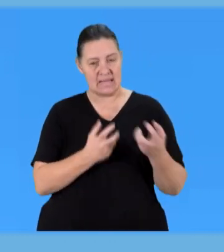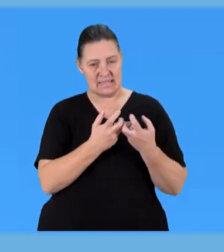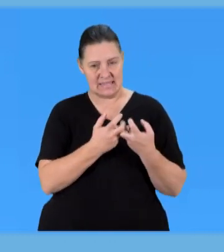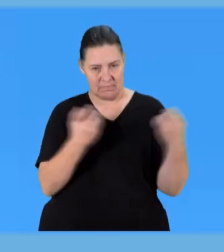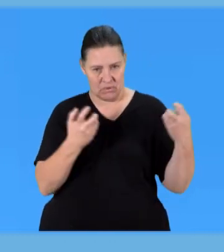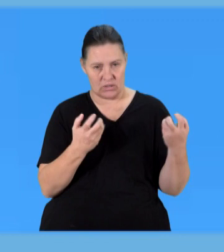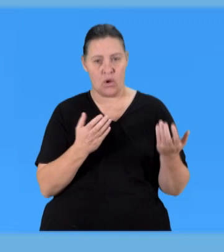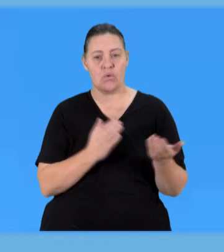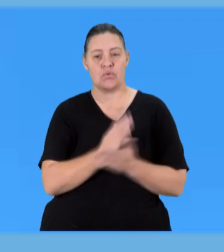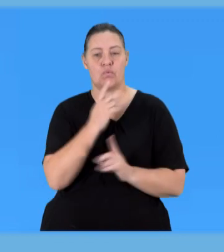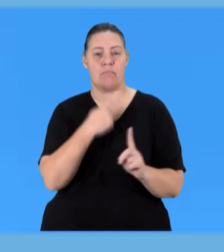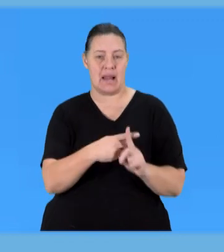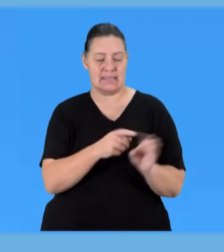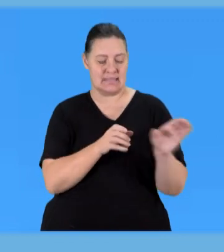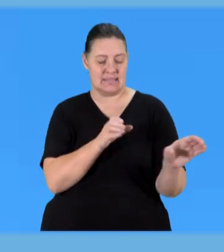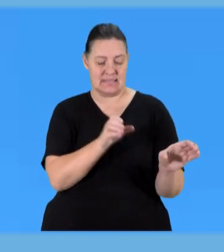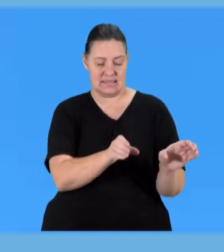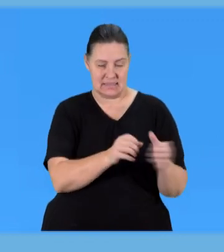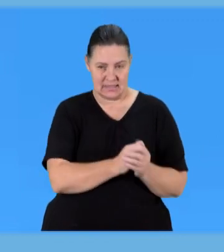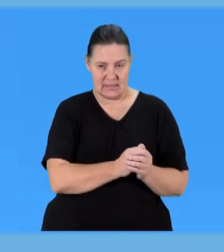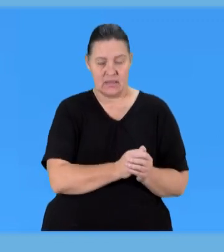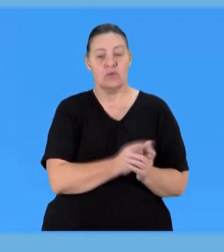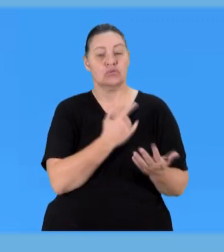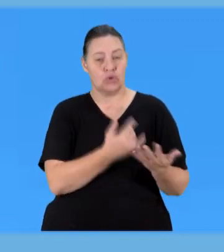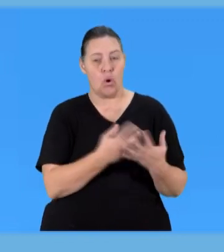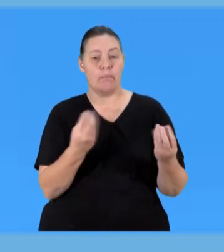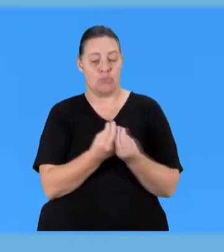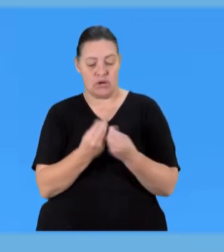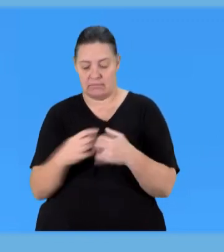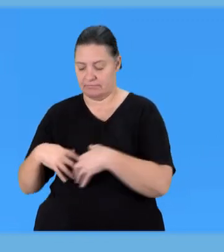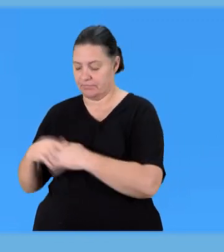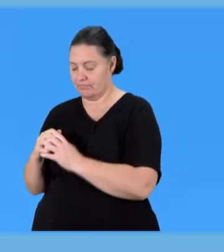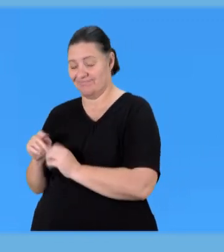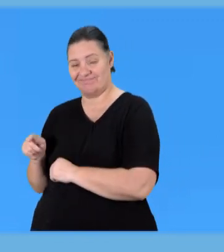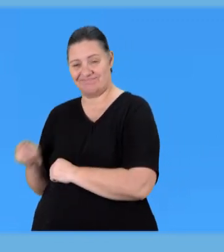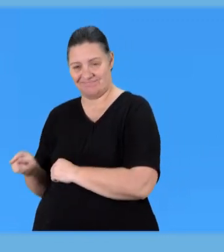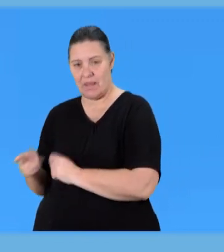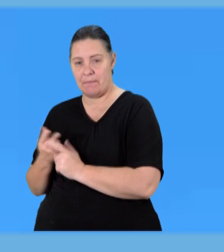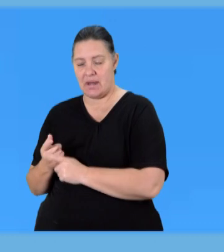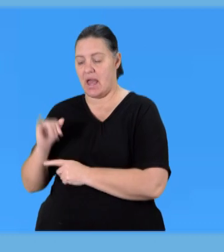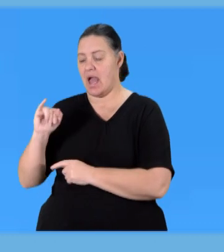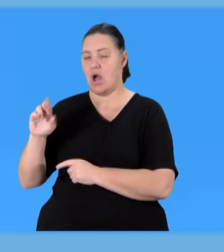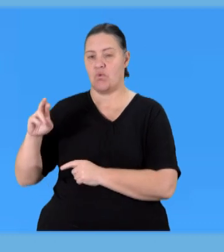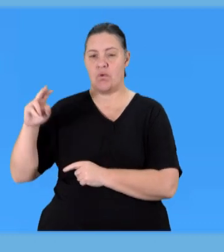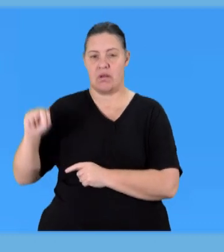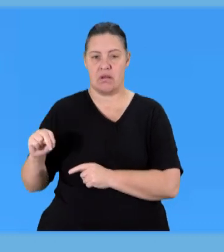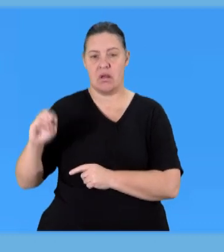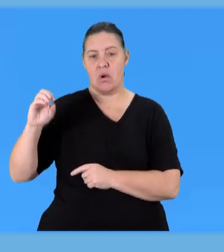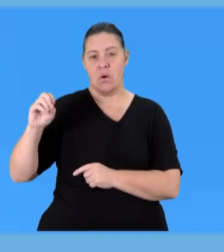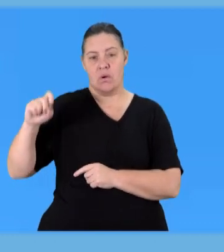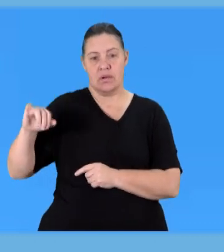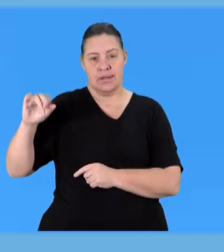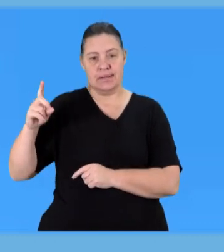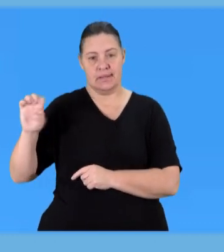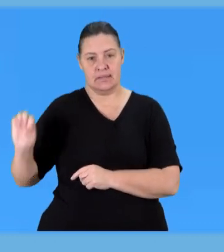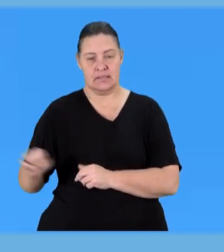to be separated by the plus sign. Then the product which is going to be formed from there is going to be iron oxide. Now